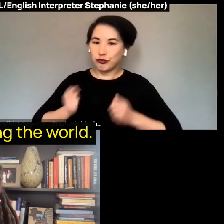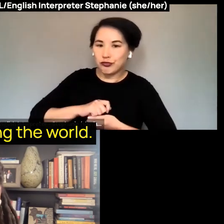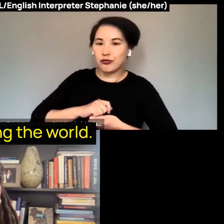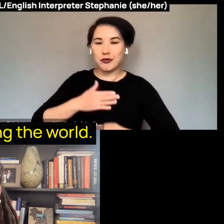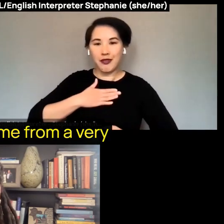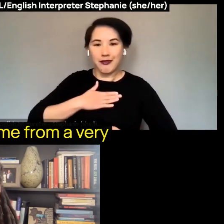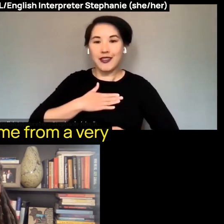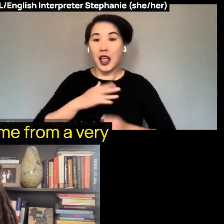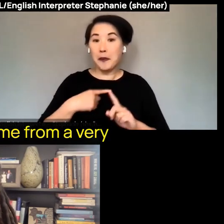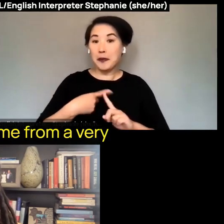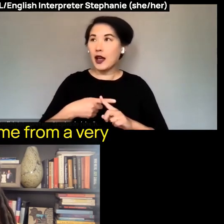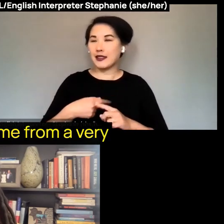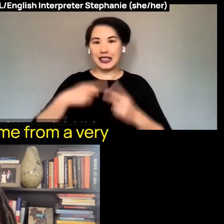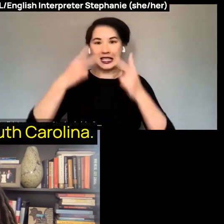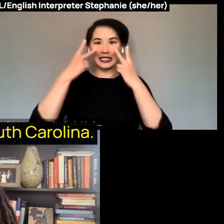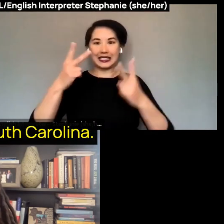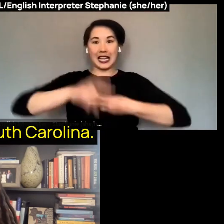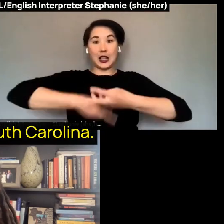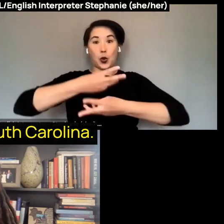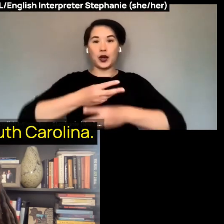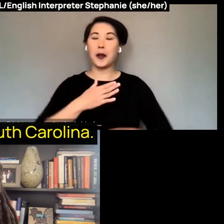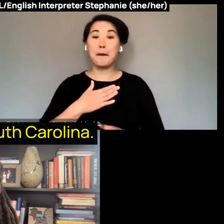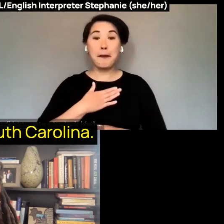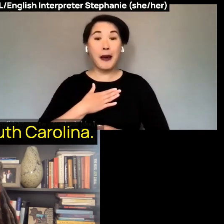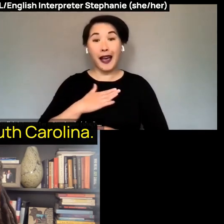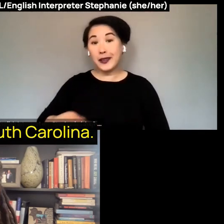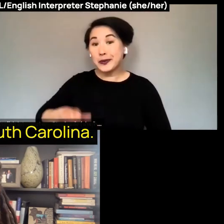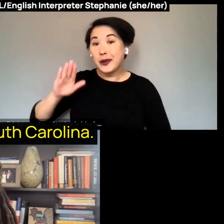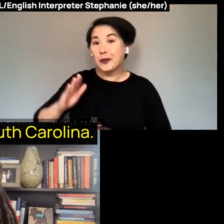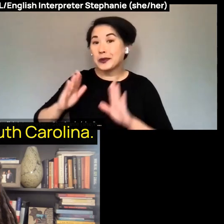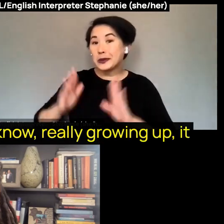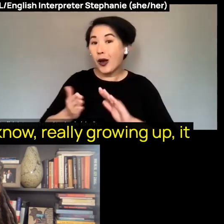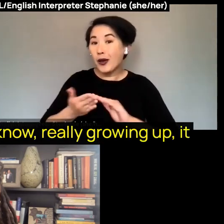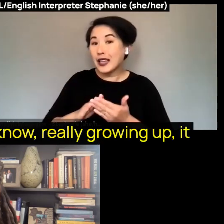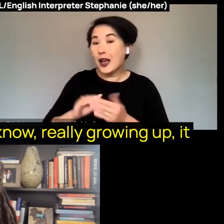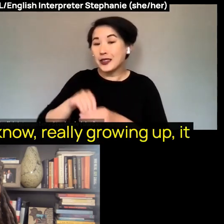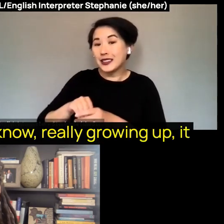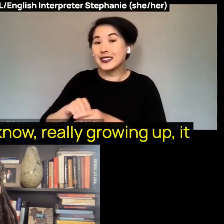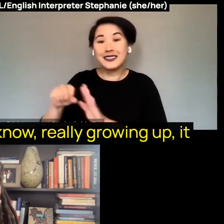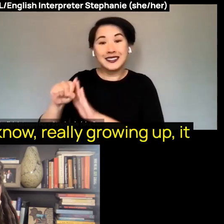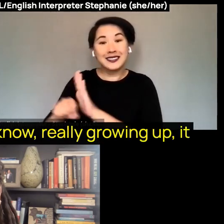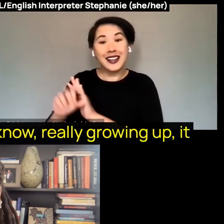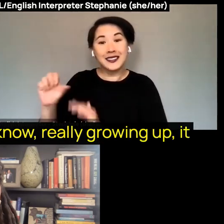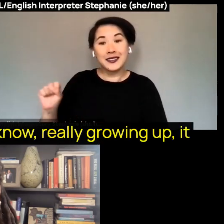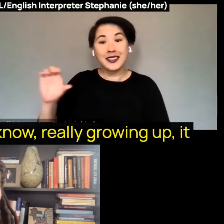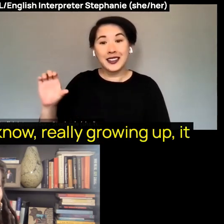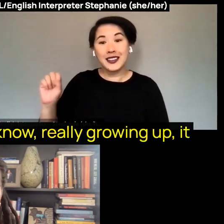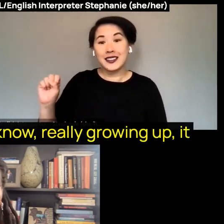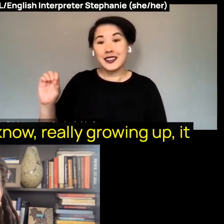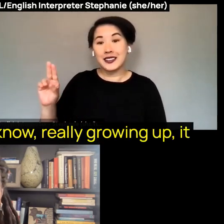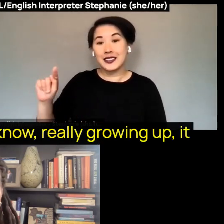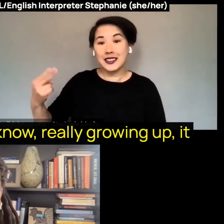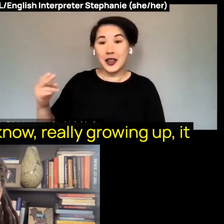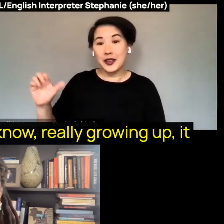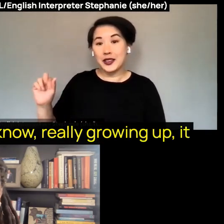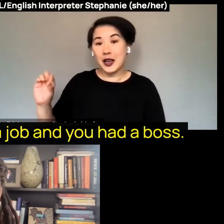the world. You know, I come from a very small town in South Carolina. And so the word boss, you know,